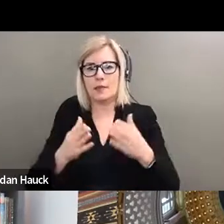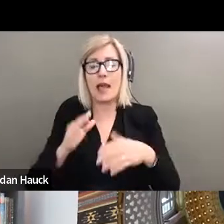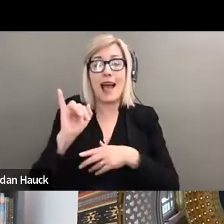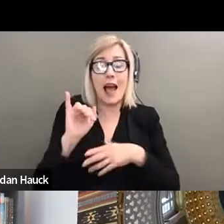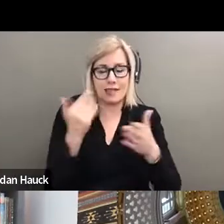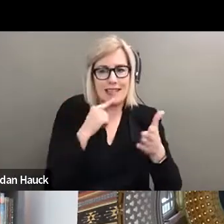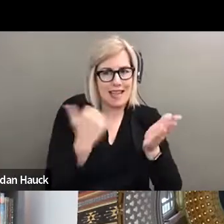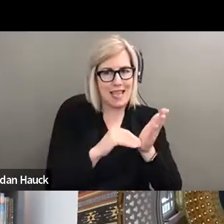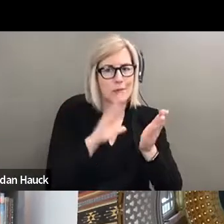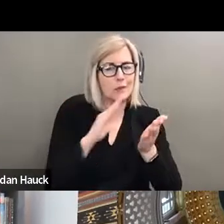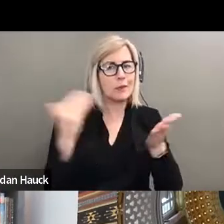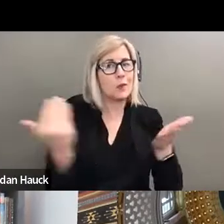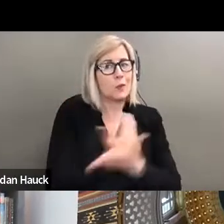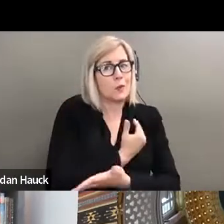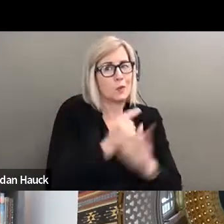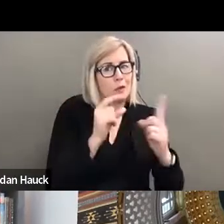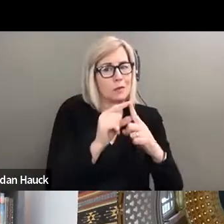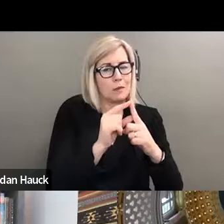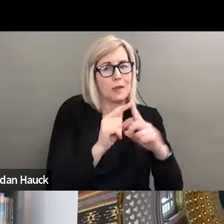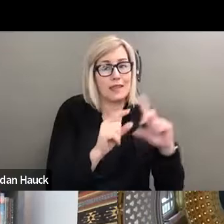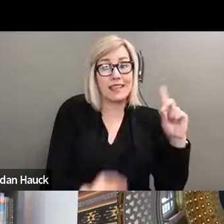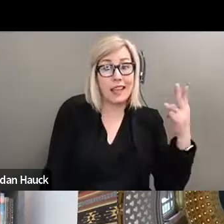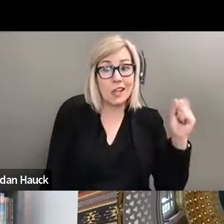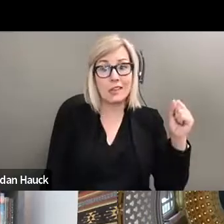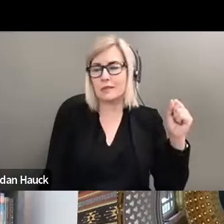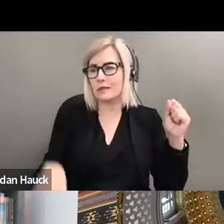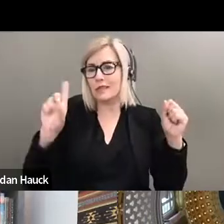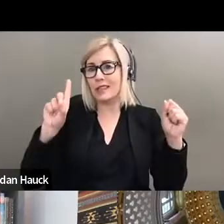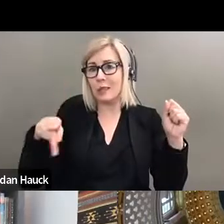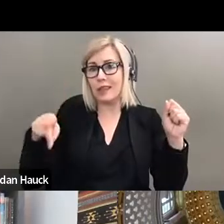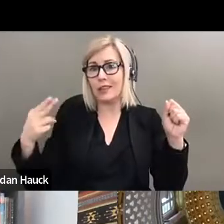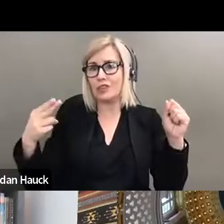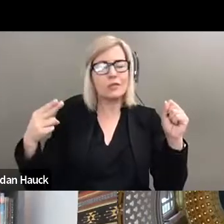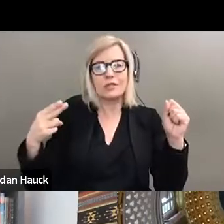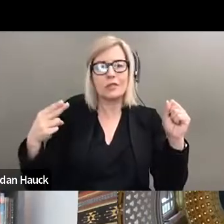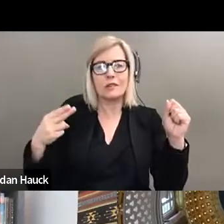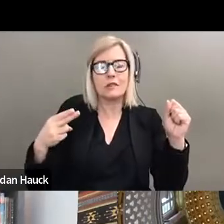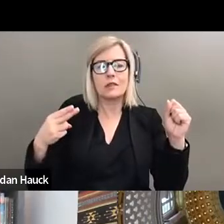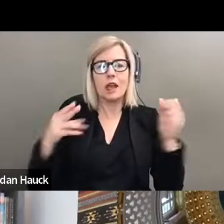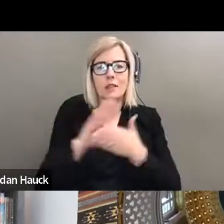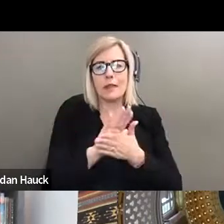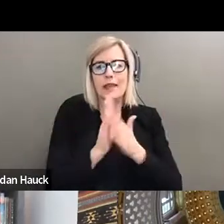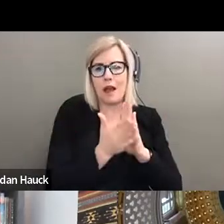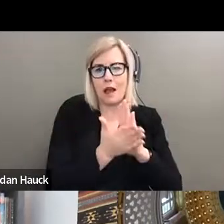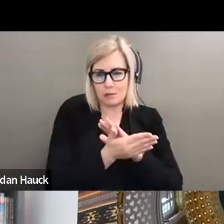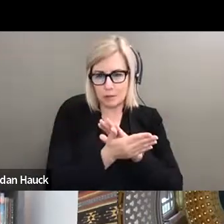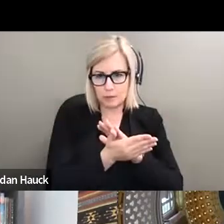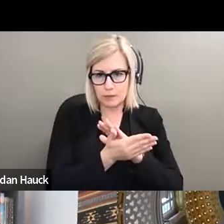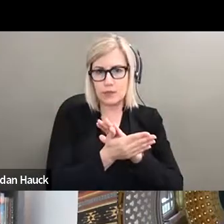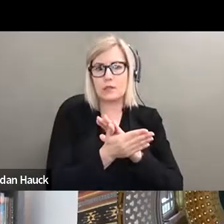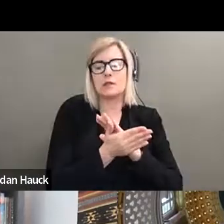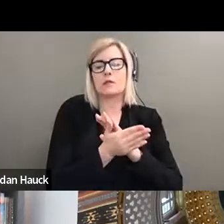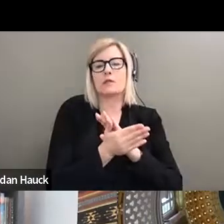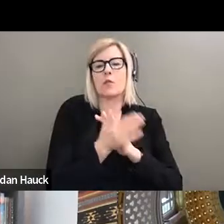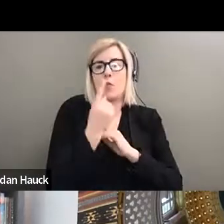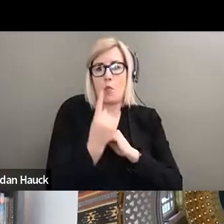because that will be a new term. Instead of saying DHS or Iowa Public Health, will as they start to become